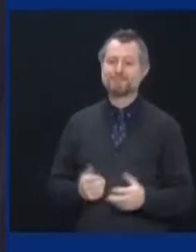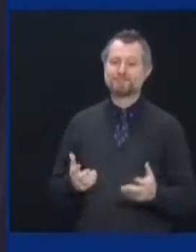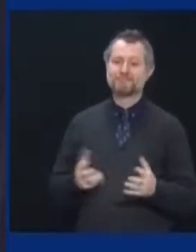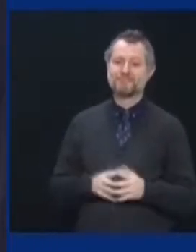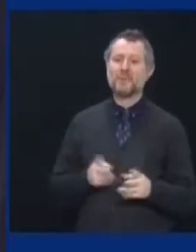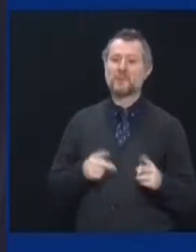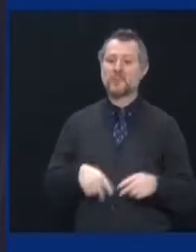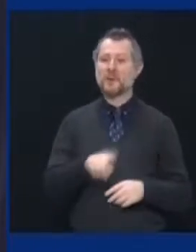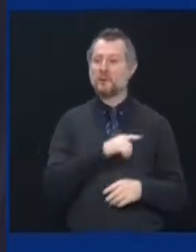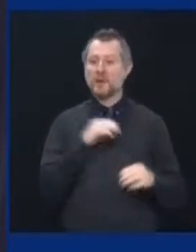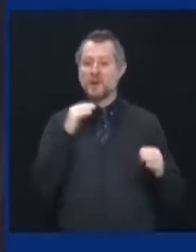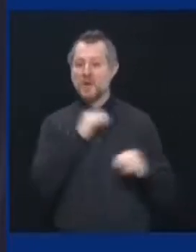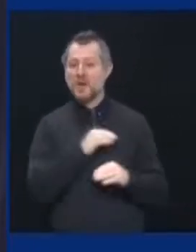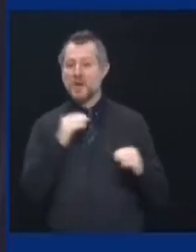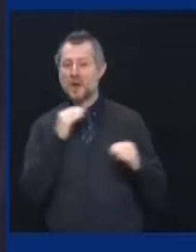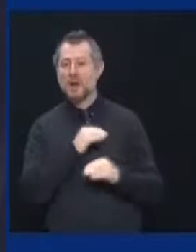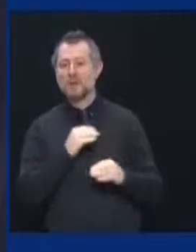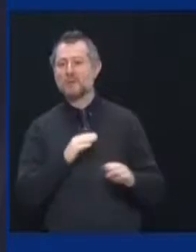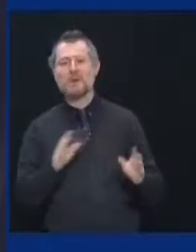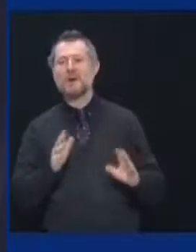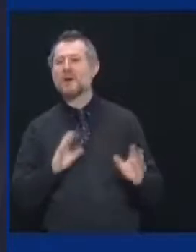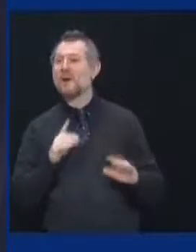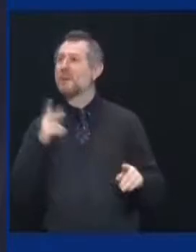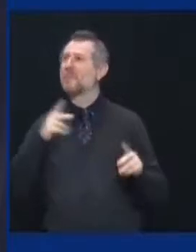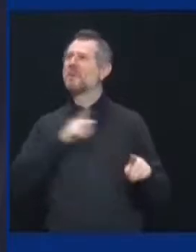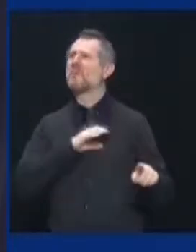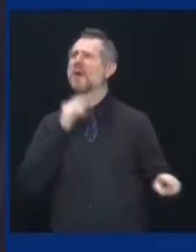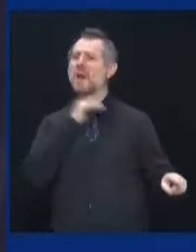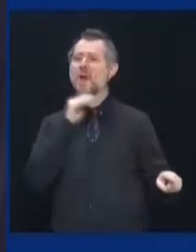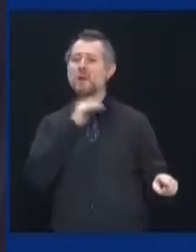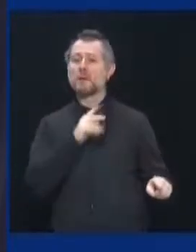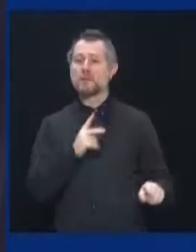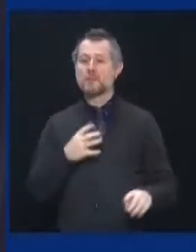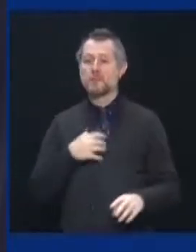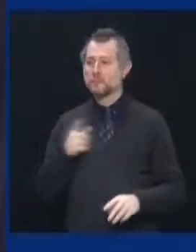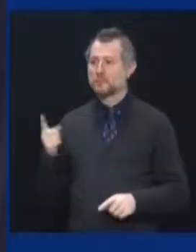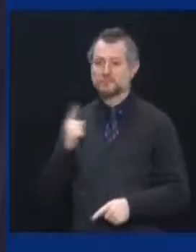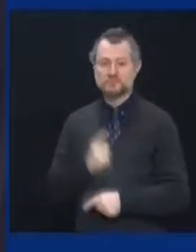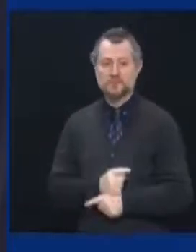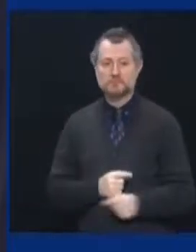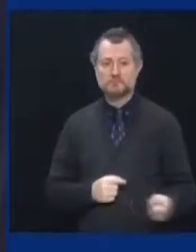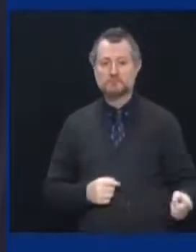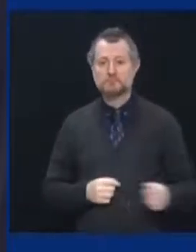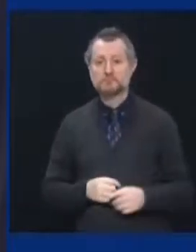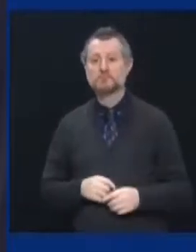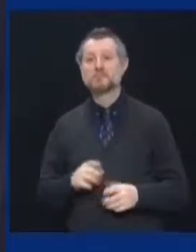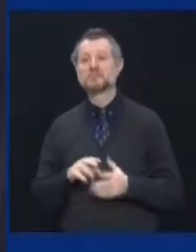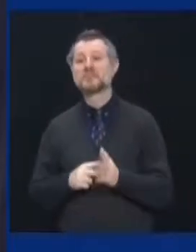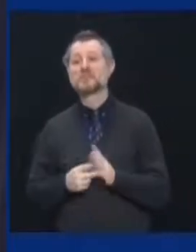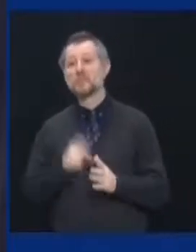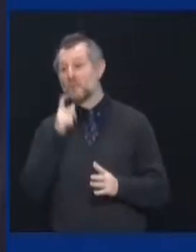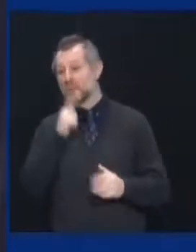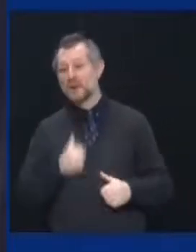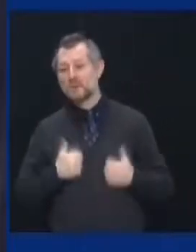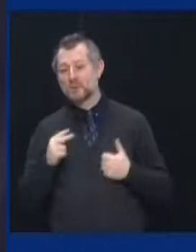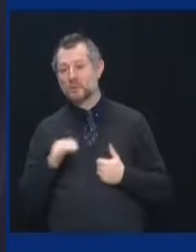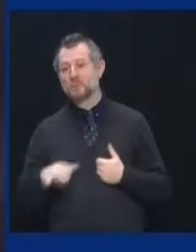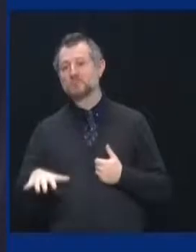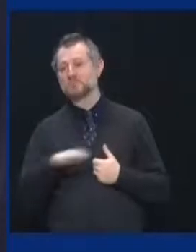I think the people of the city deserve an apology, number